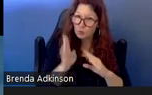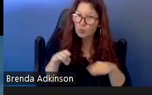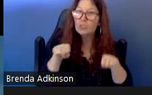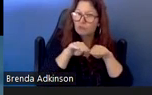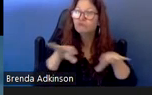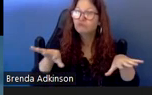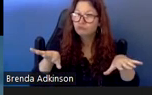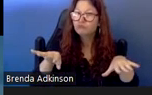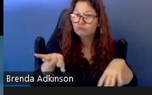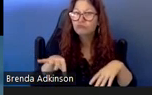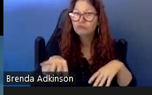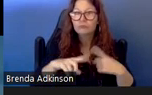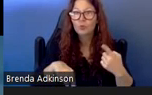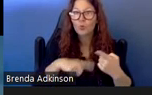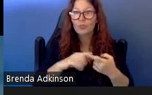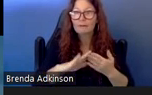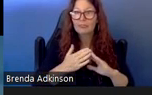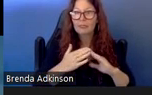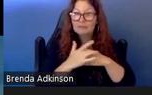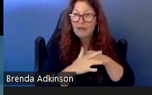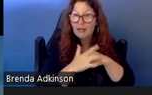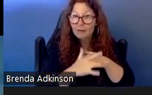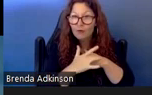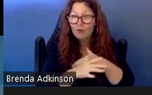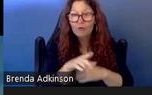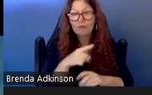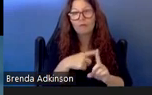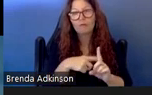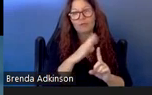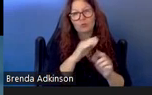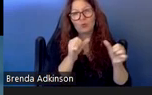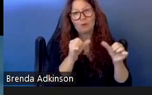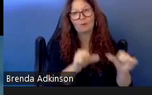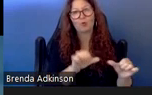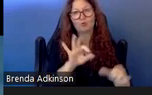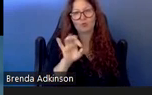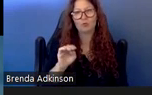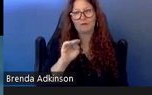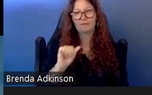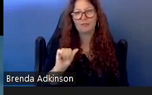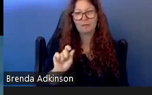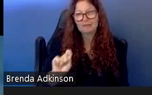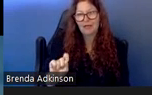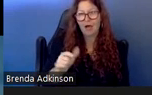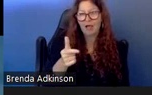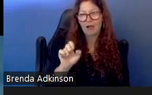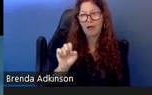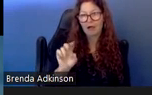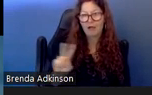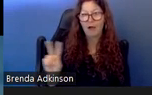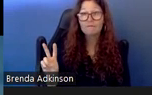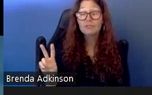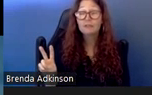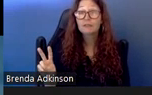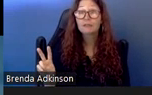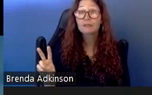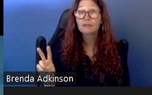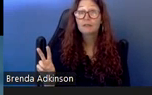once it is available, as well as being posted to FEMA.gov. But with that,